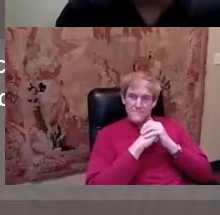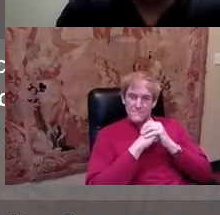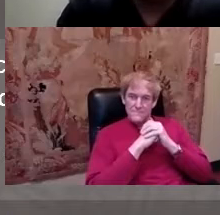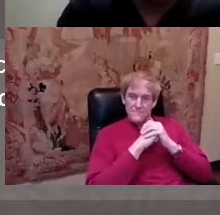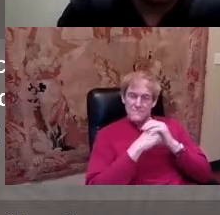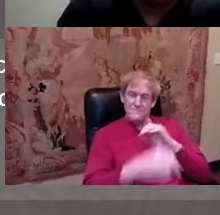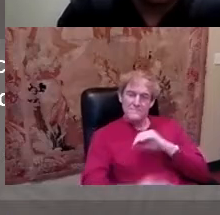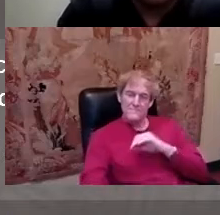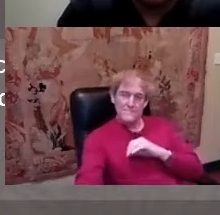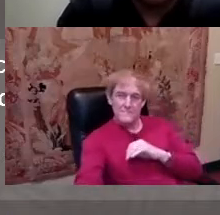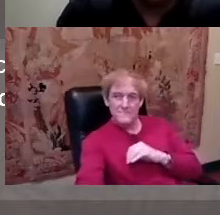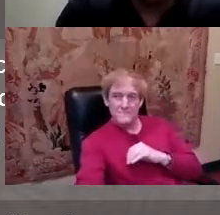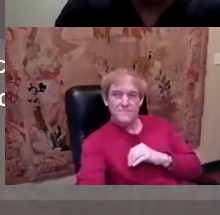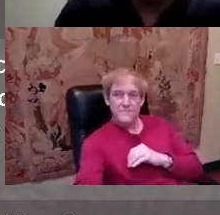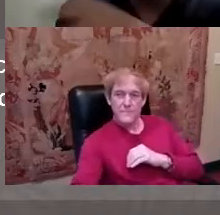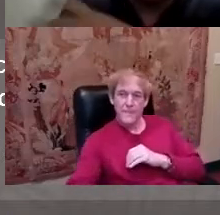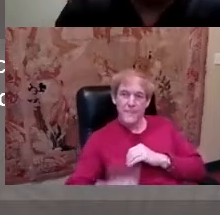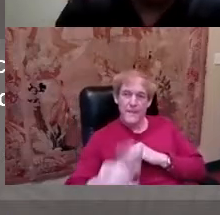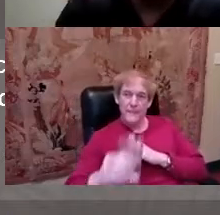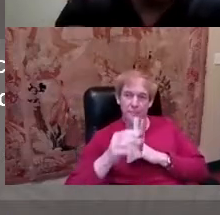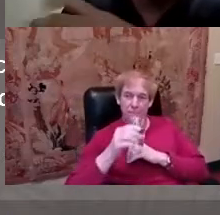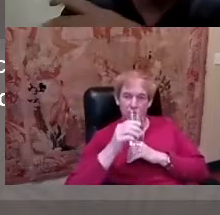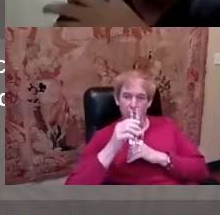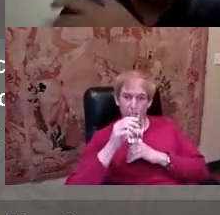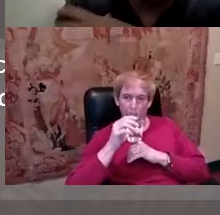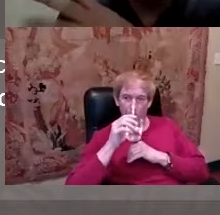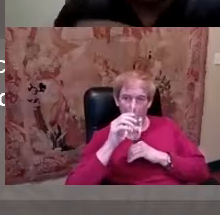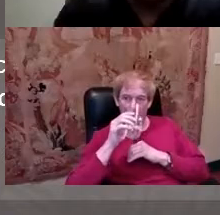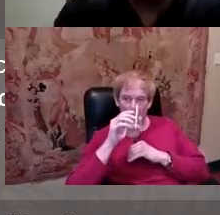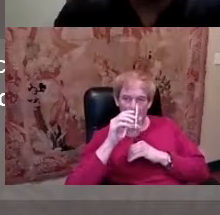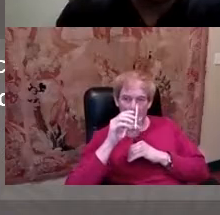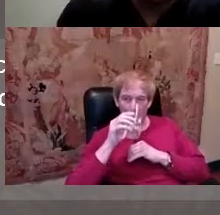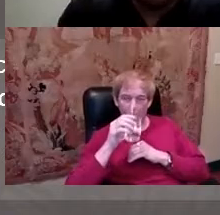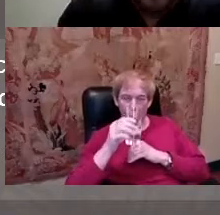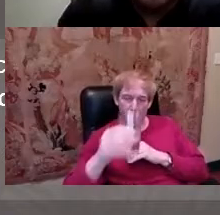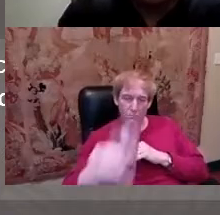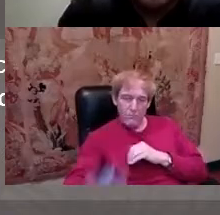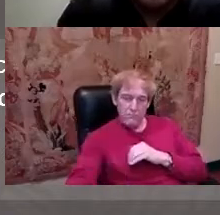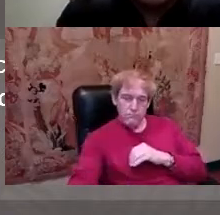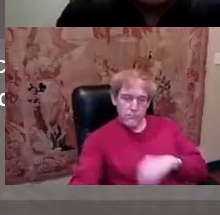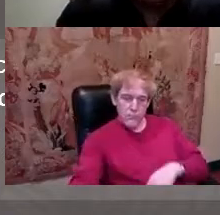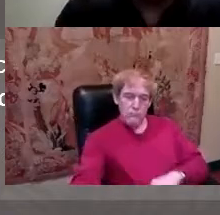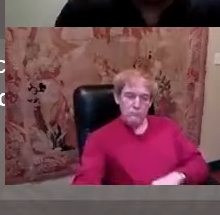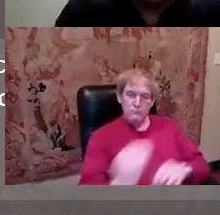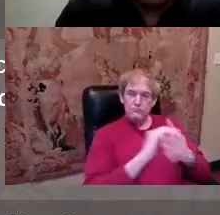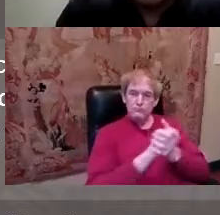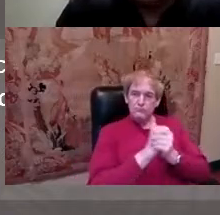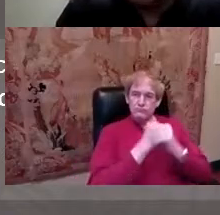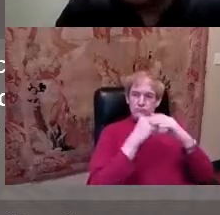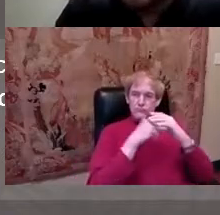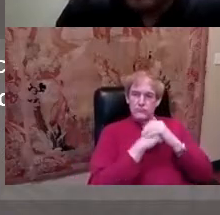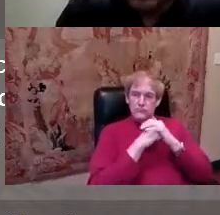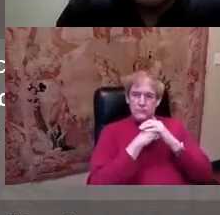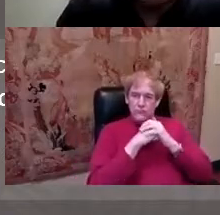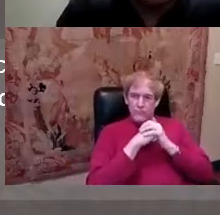traffic directional confusion because Fulton gets northbound and southbound in a separate ways. For Columbus